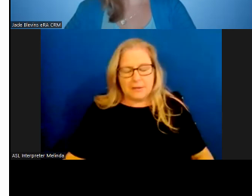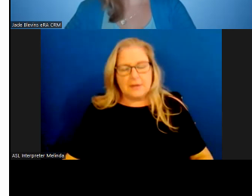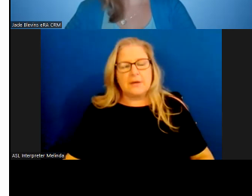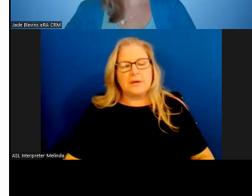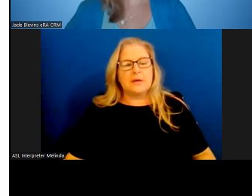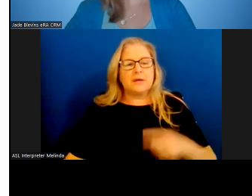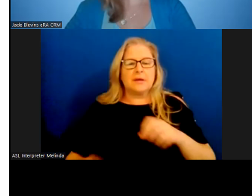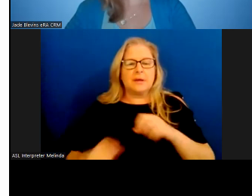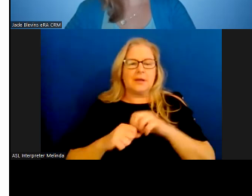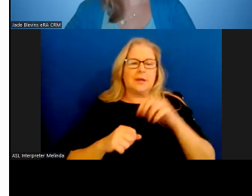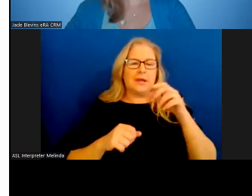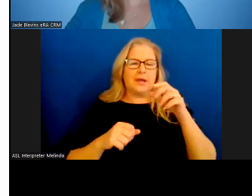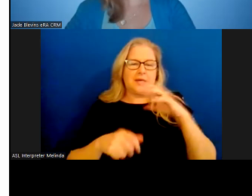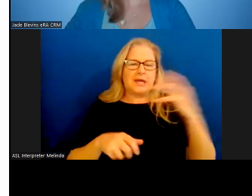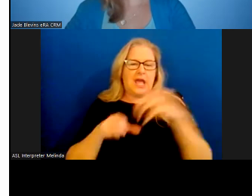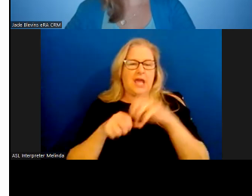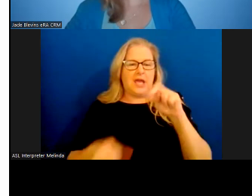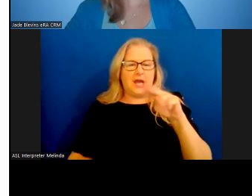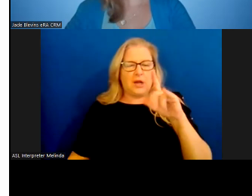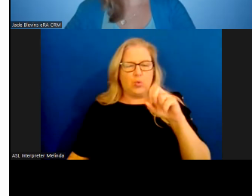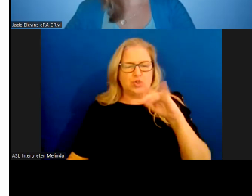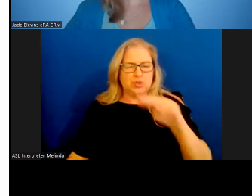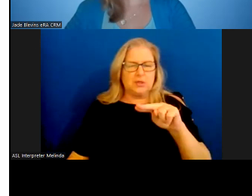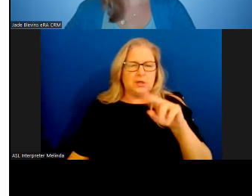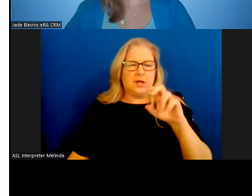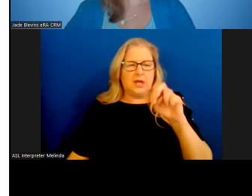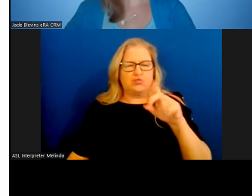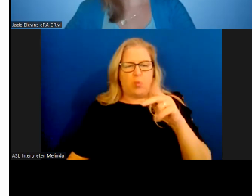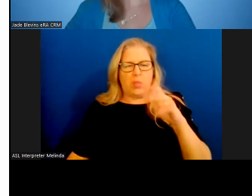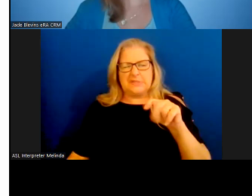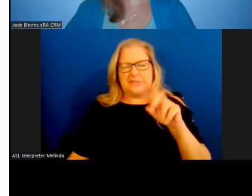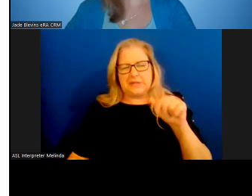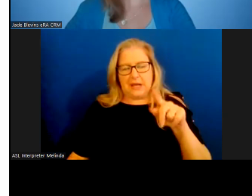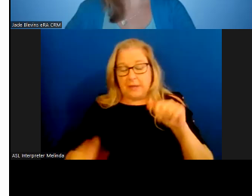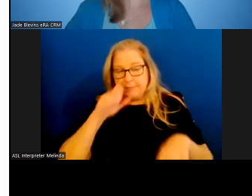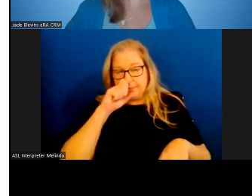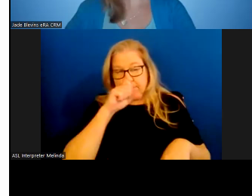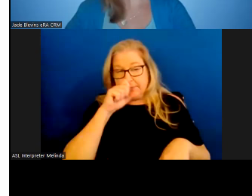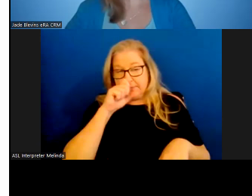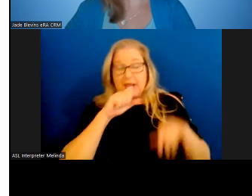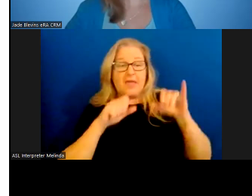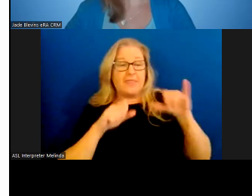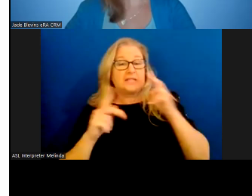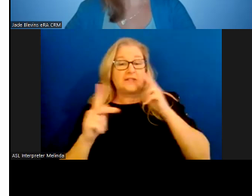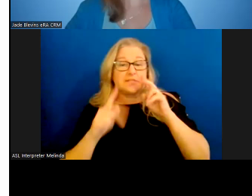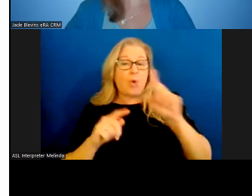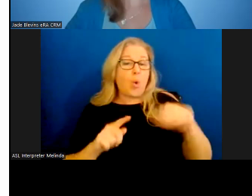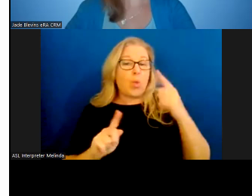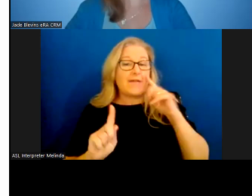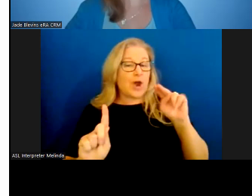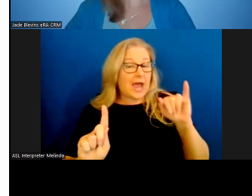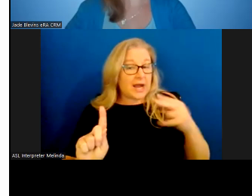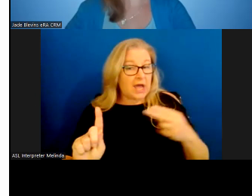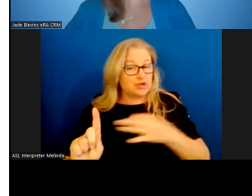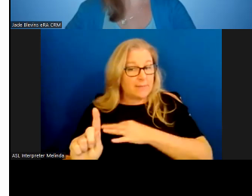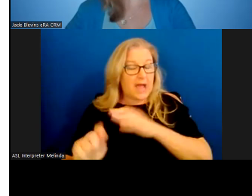in the inclusion enrollment data of the RPPR. The human subjects link is visible only for NIH applicants and